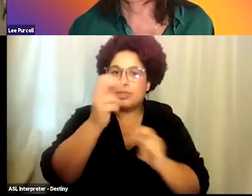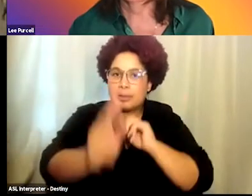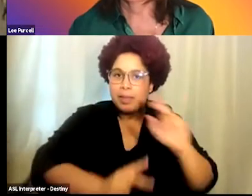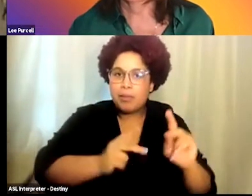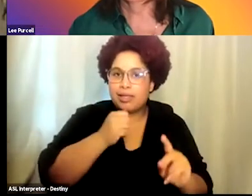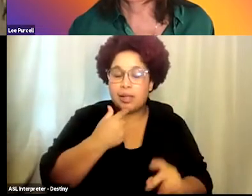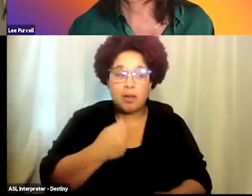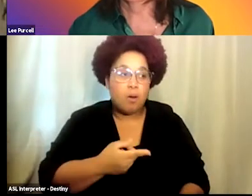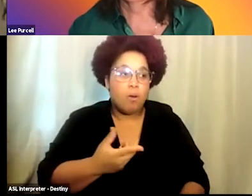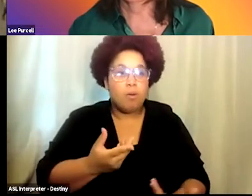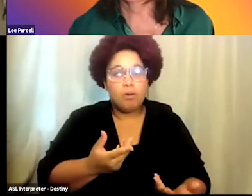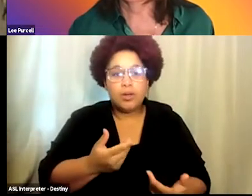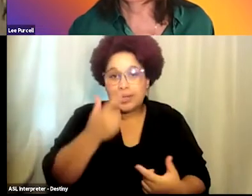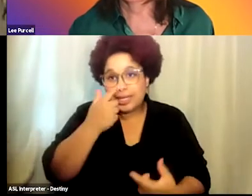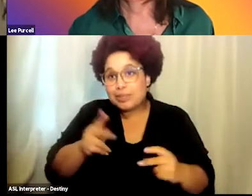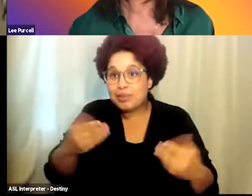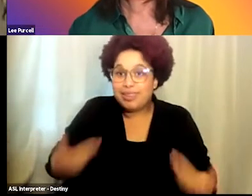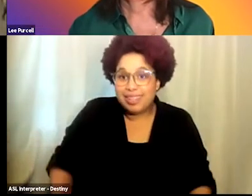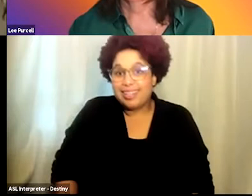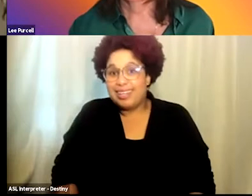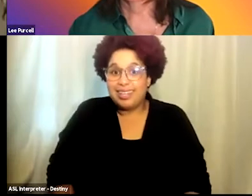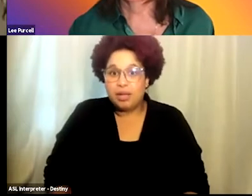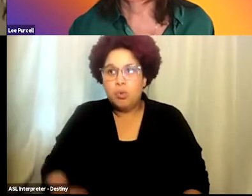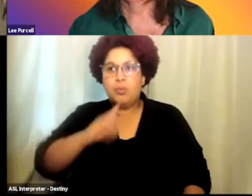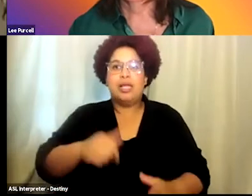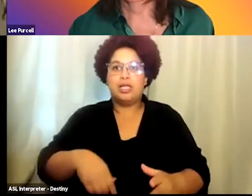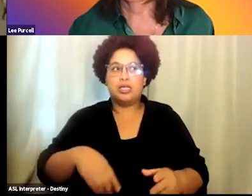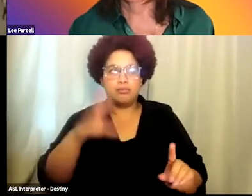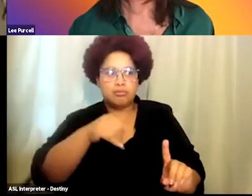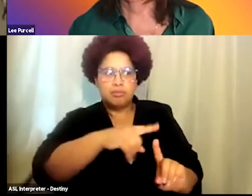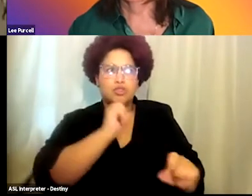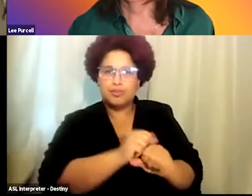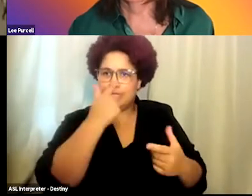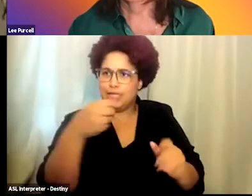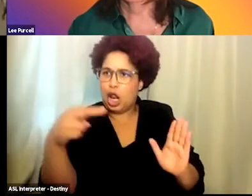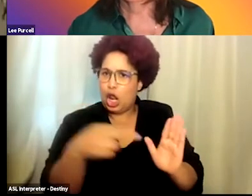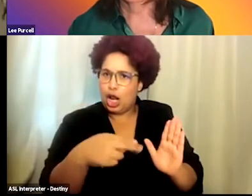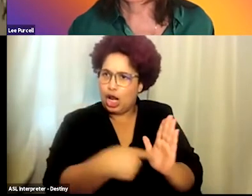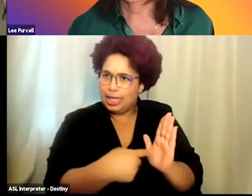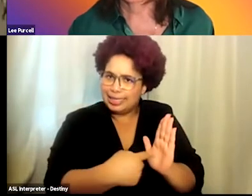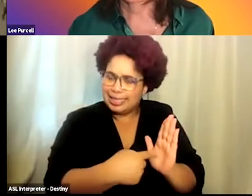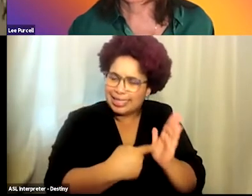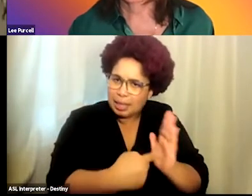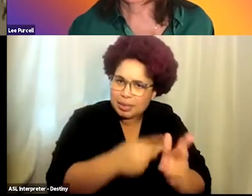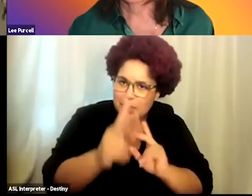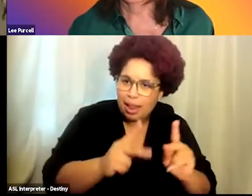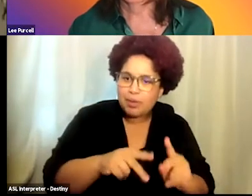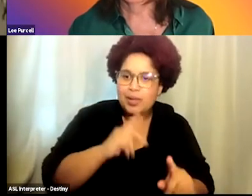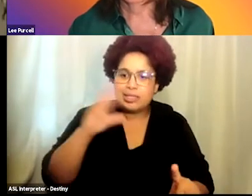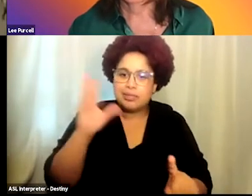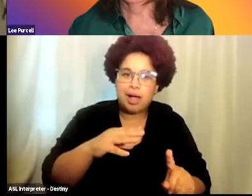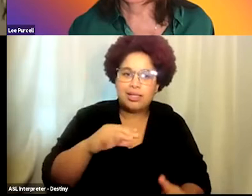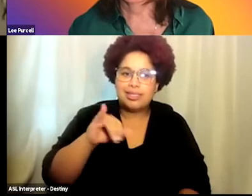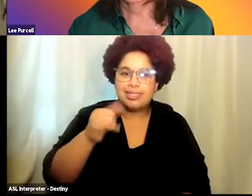say, we're really interesting people, but be able to put a spotlight on these people. Put a spotlight on